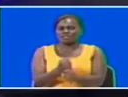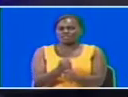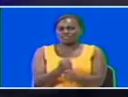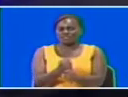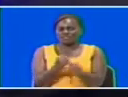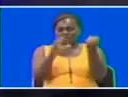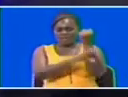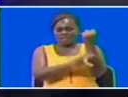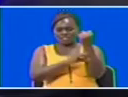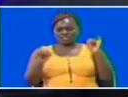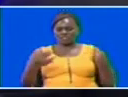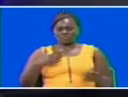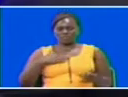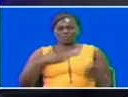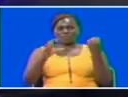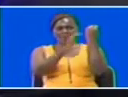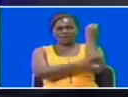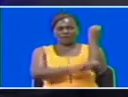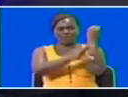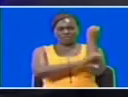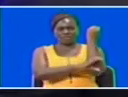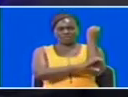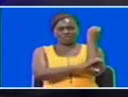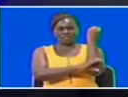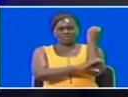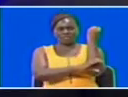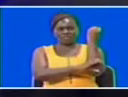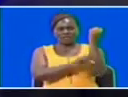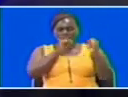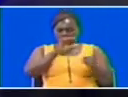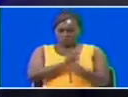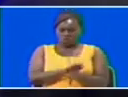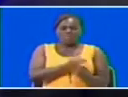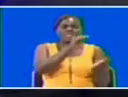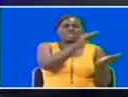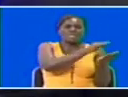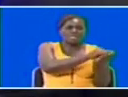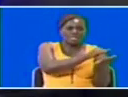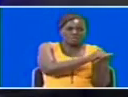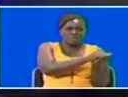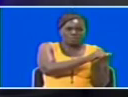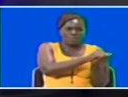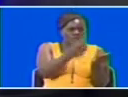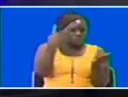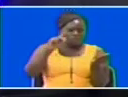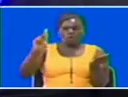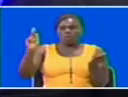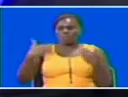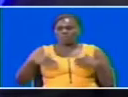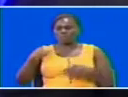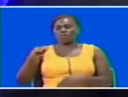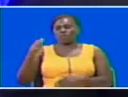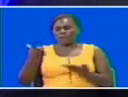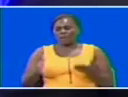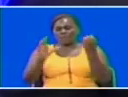country. Over the years, we've kept our promise of being true to our readers and citizens of this country.